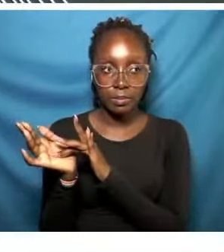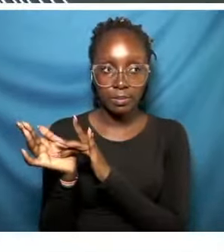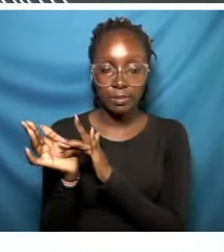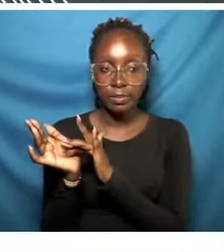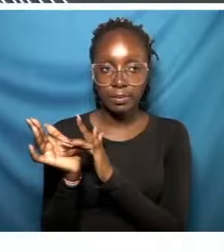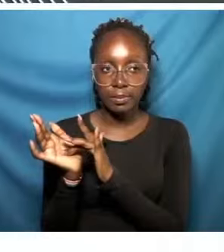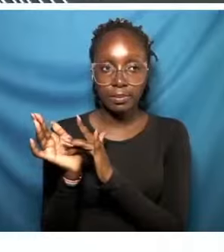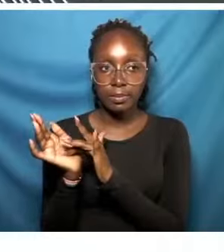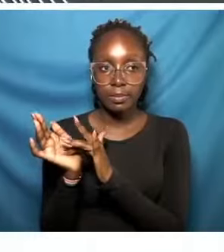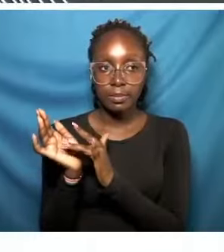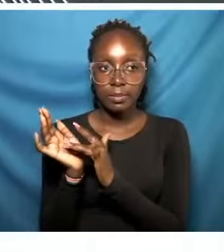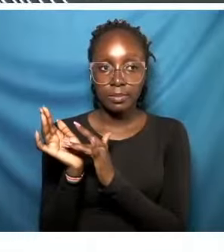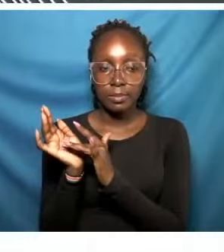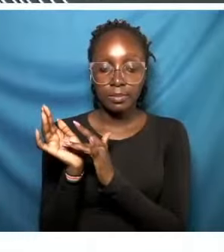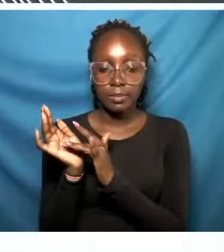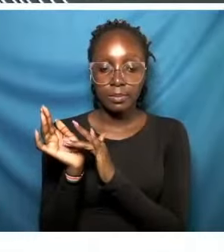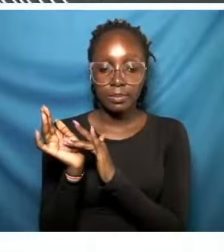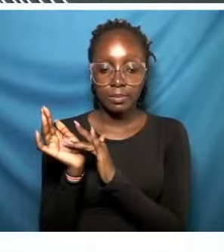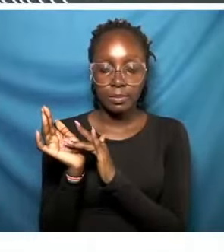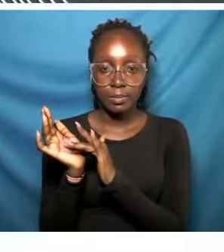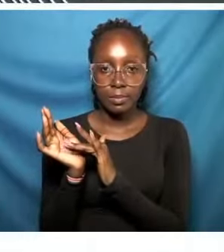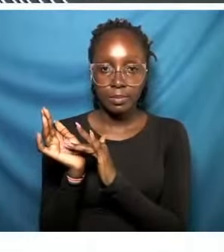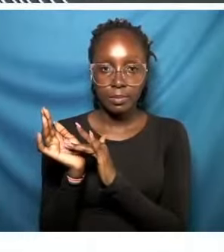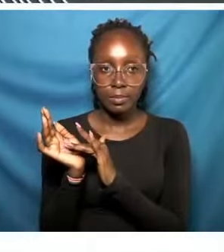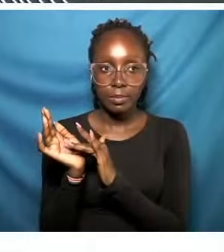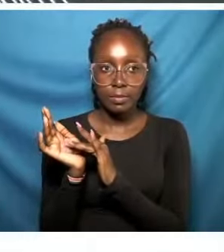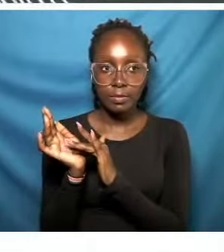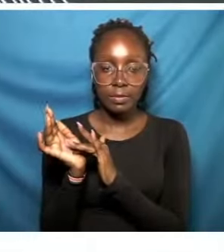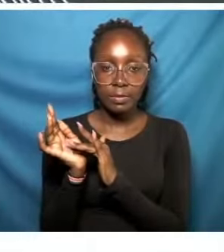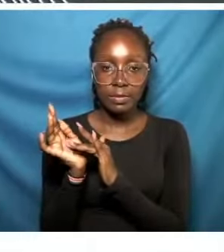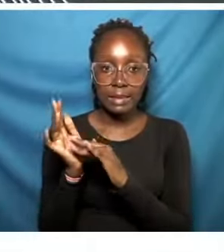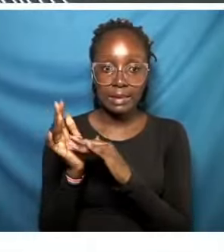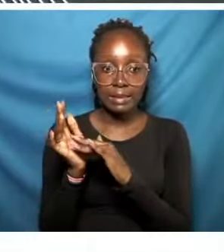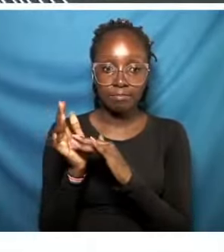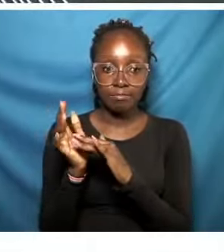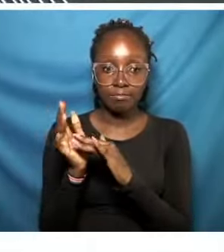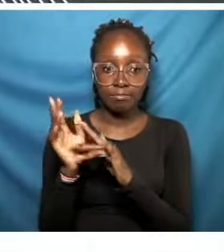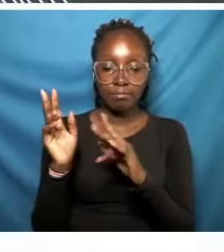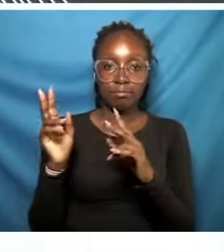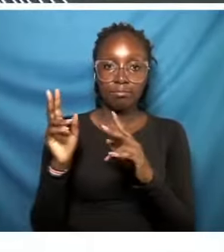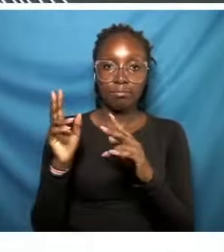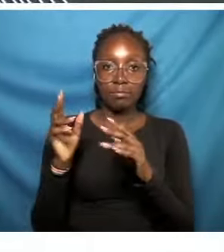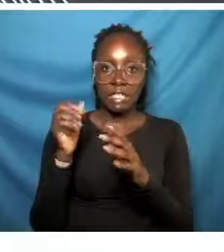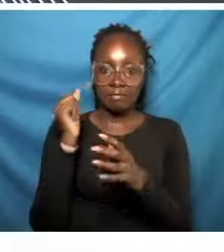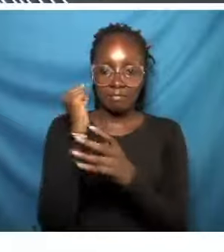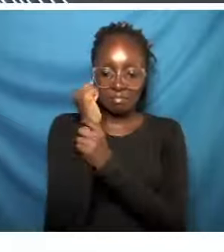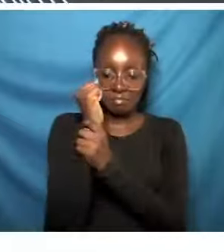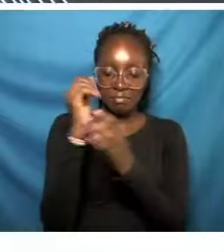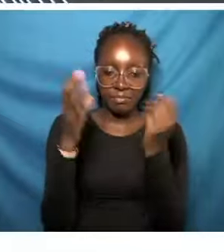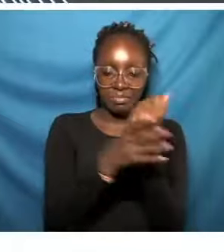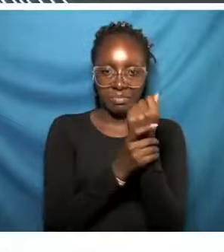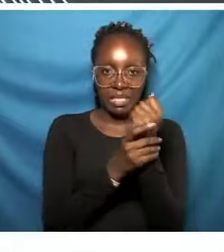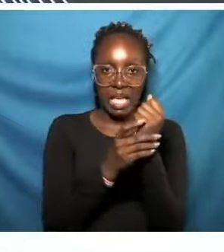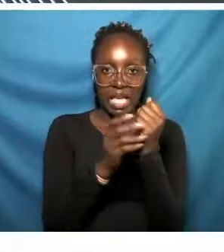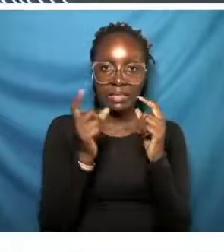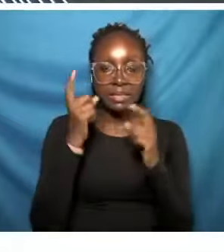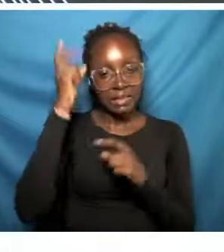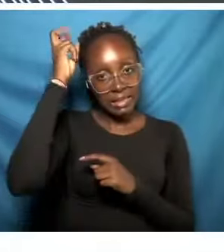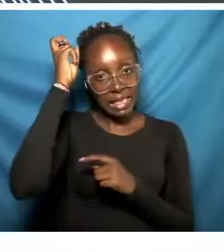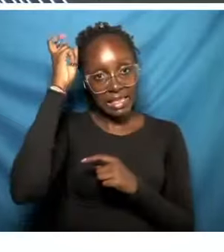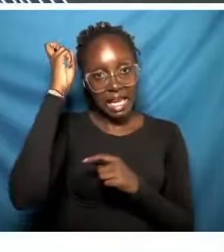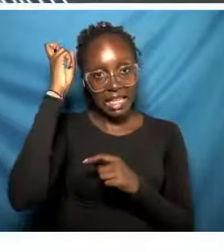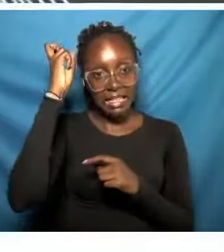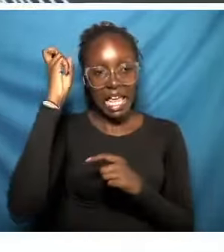ties Satan and disarms him completely. That all his weapons are confiscated